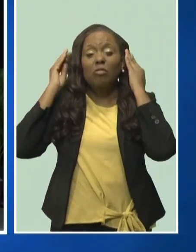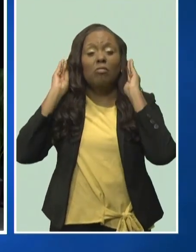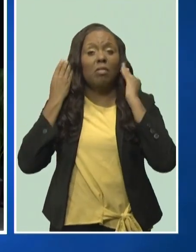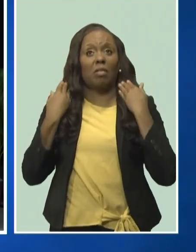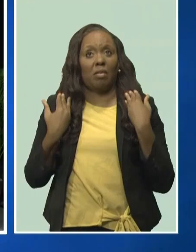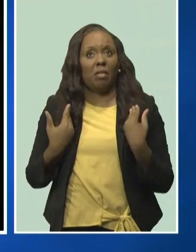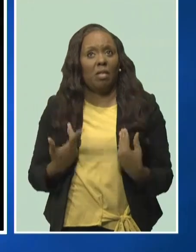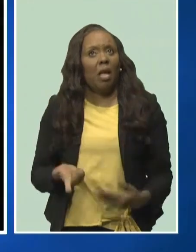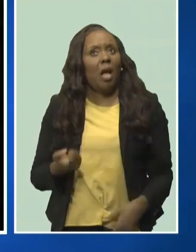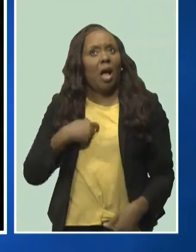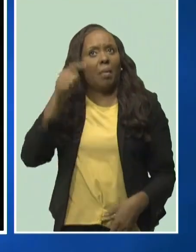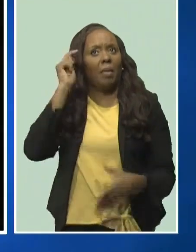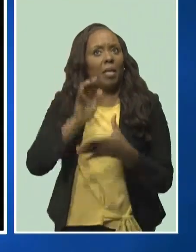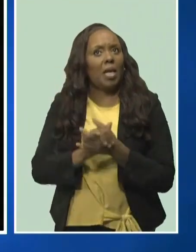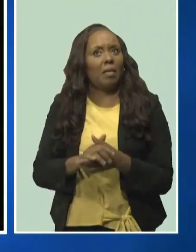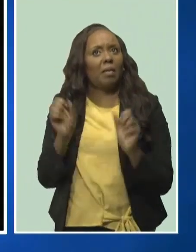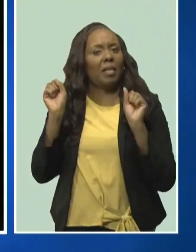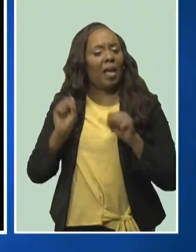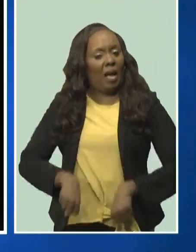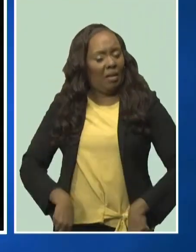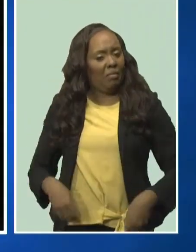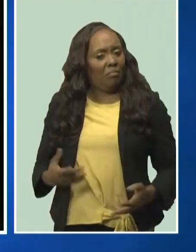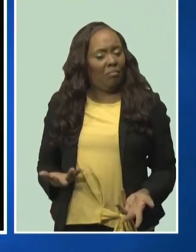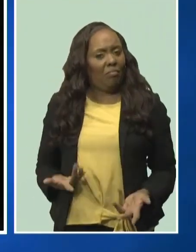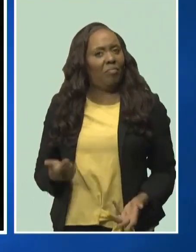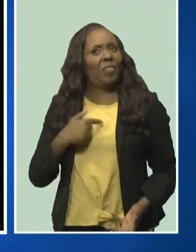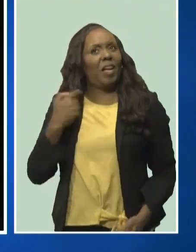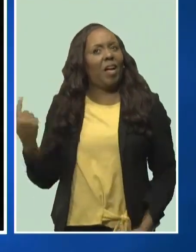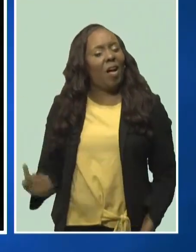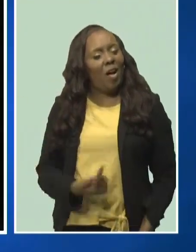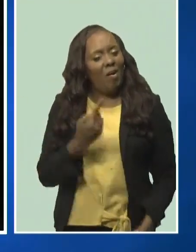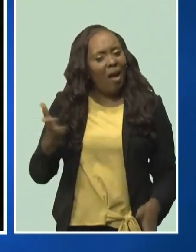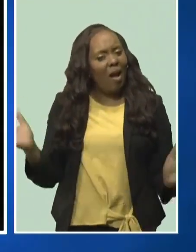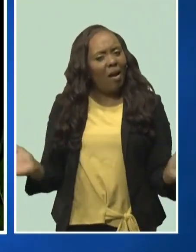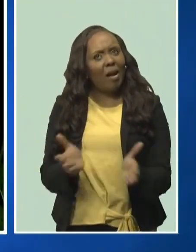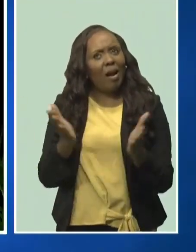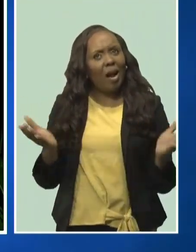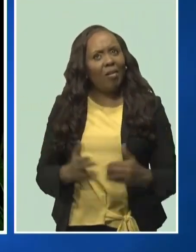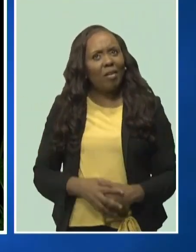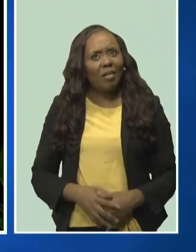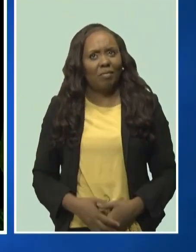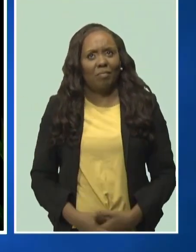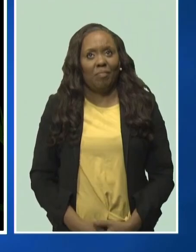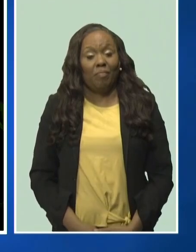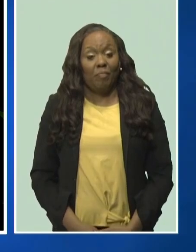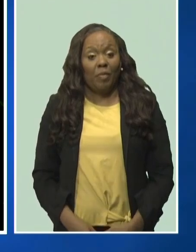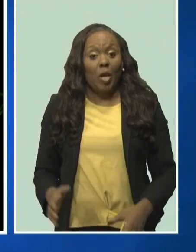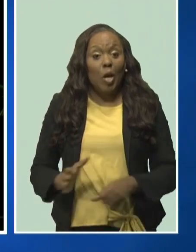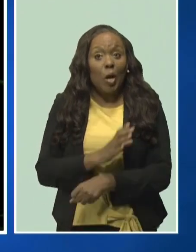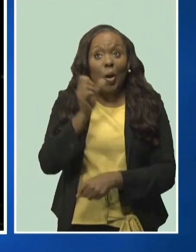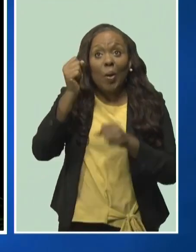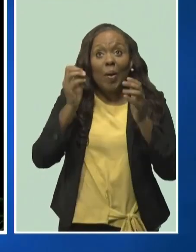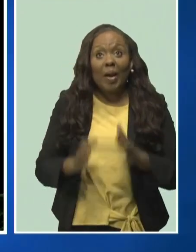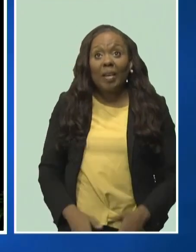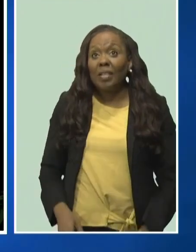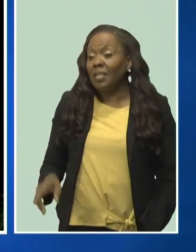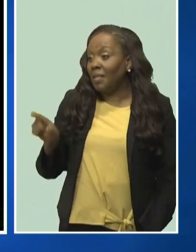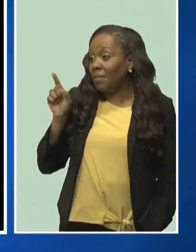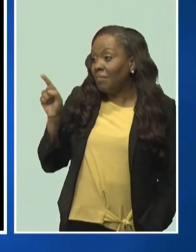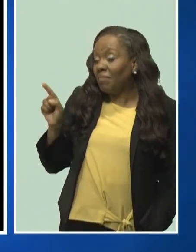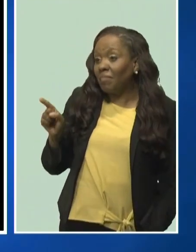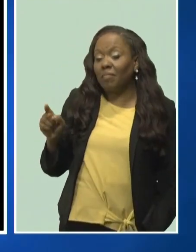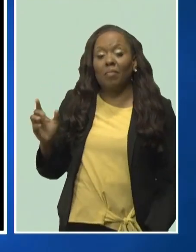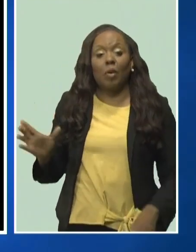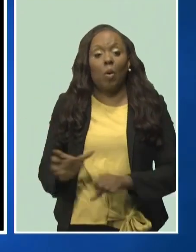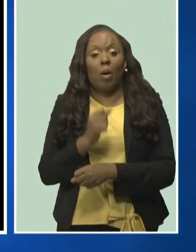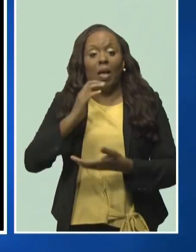I believe she can do it, and I always encourage her. And the winner, Xavier Wendt, who received a